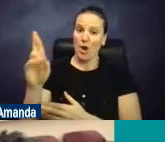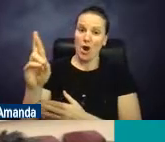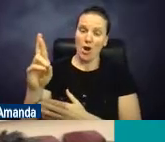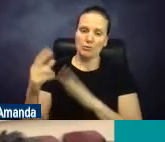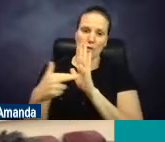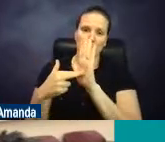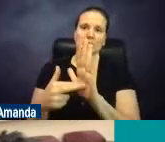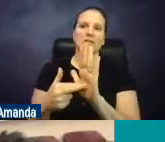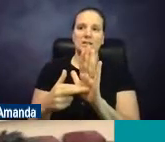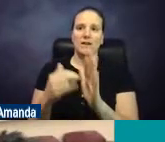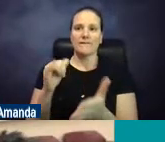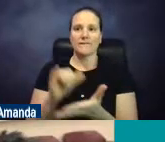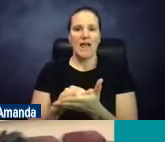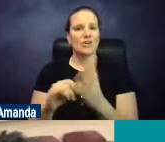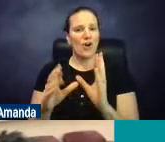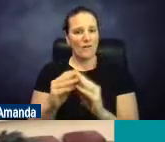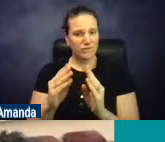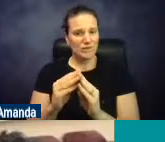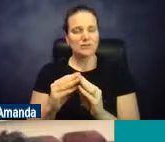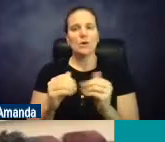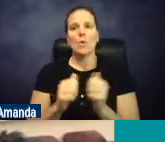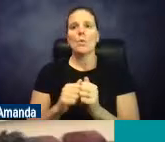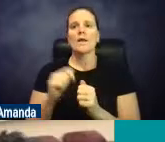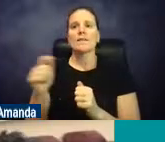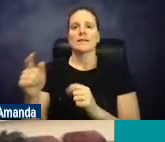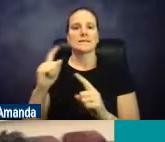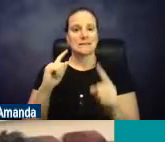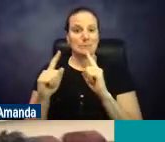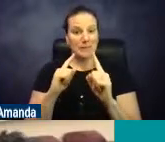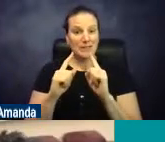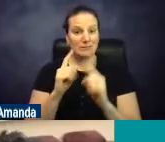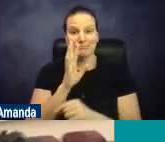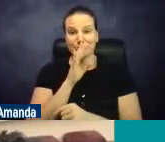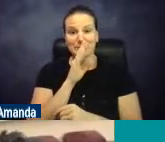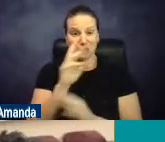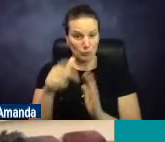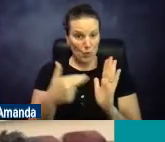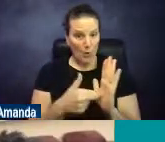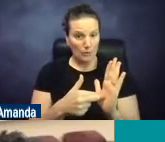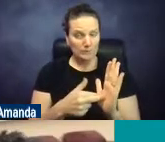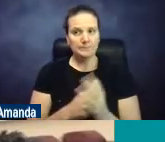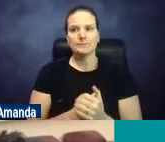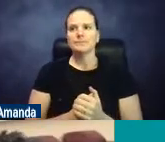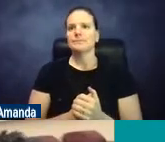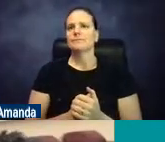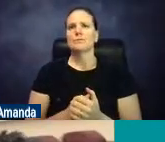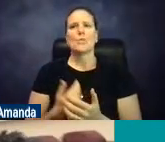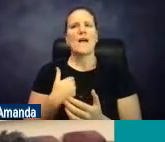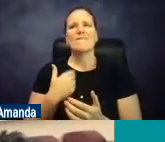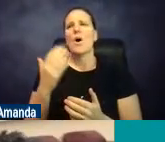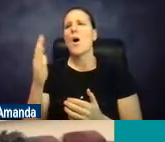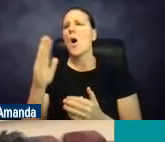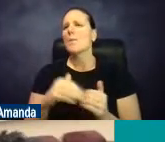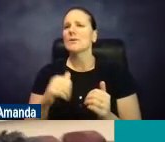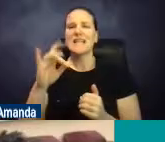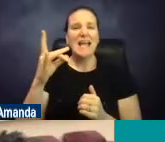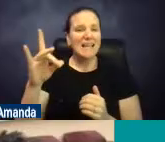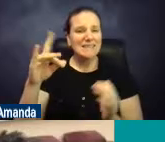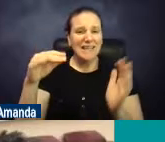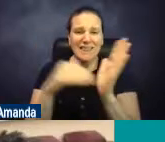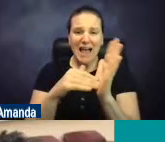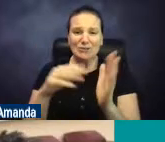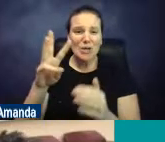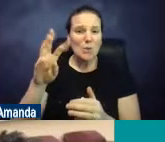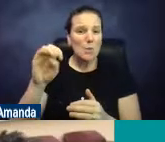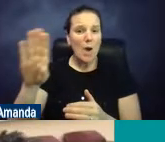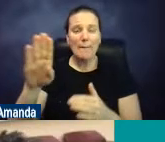that conference with a speaking role. We've had almost 18,000 web visitors through